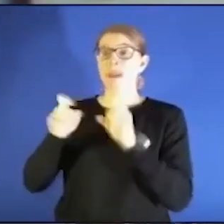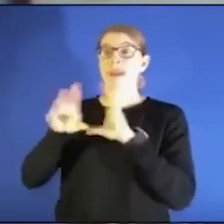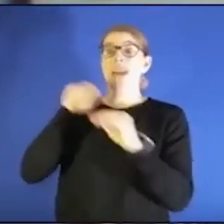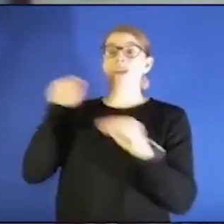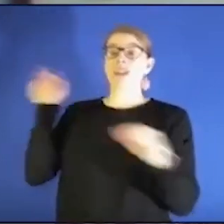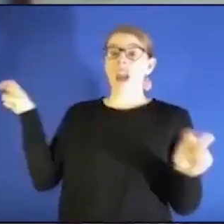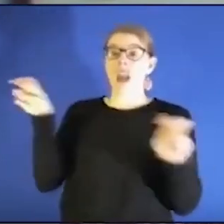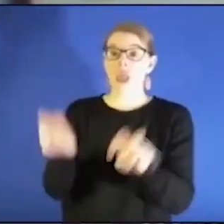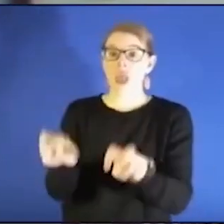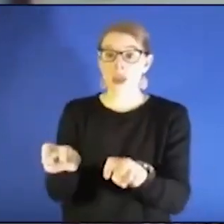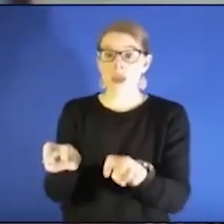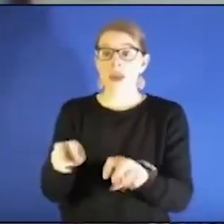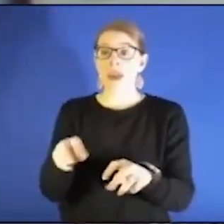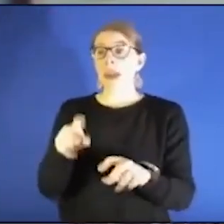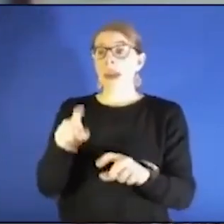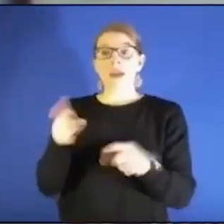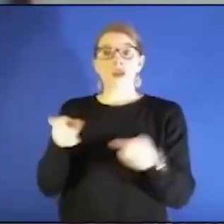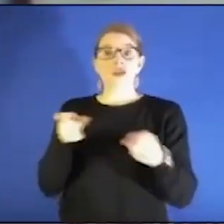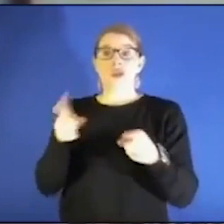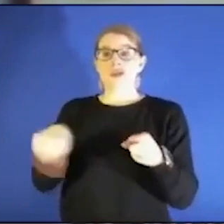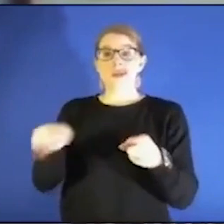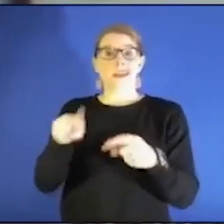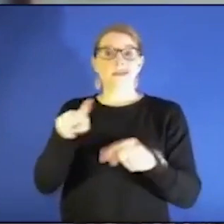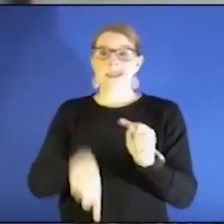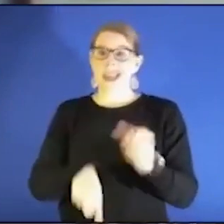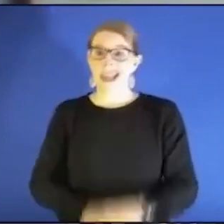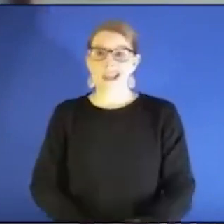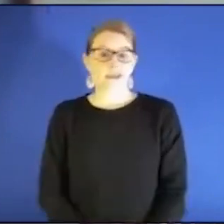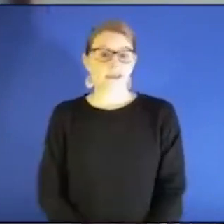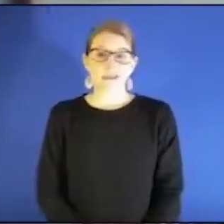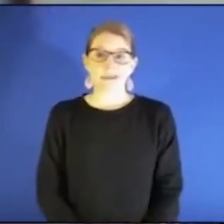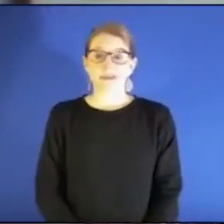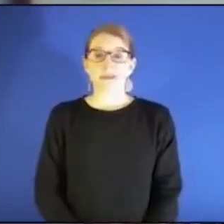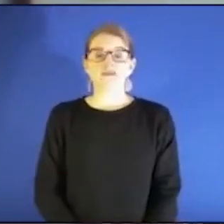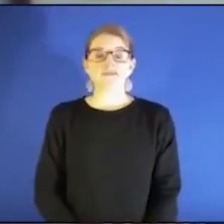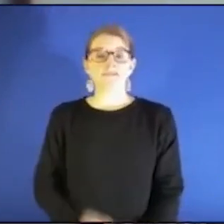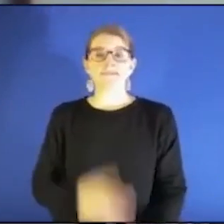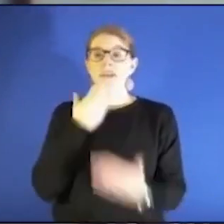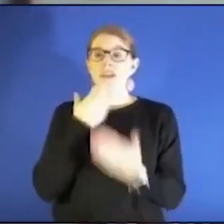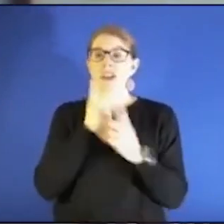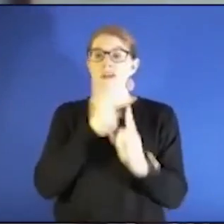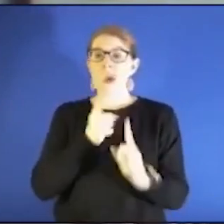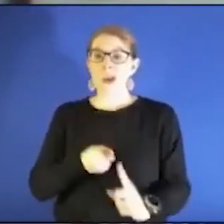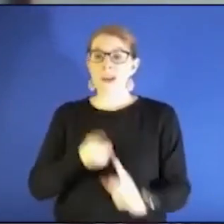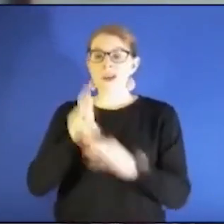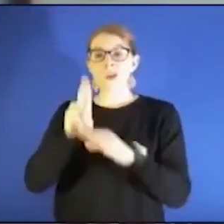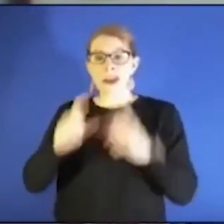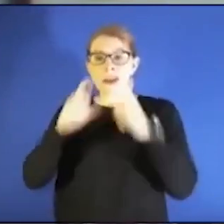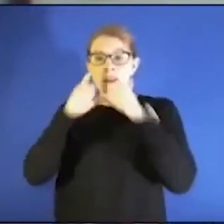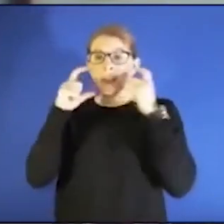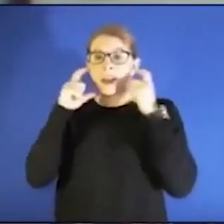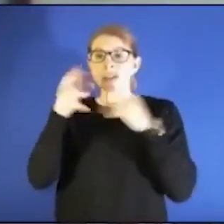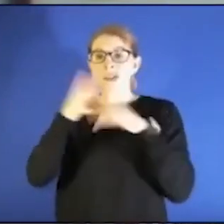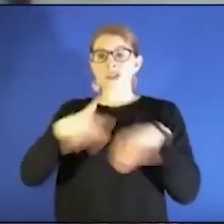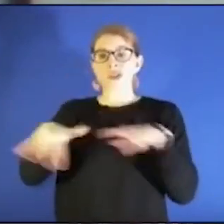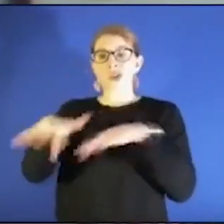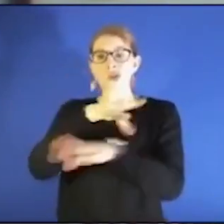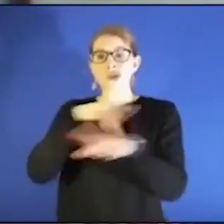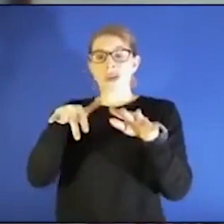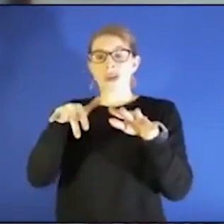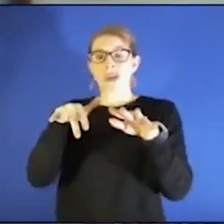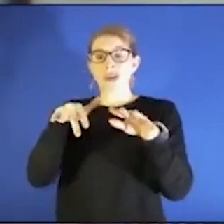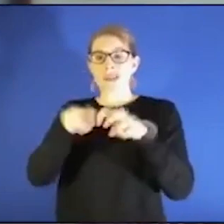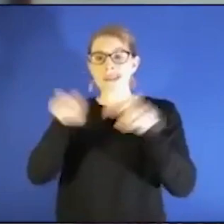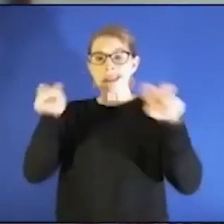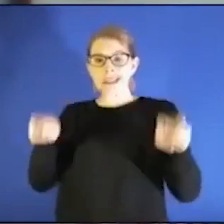can't necessarily control. So again, good points. Wear your mask, social distance if